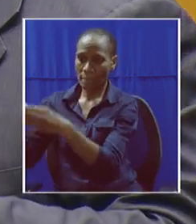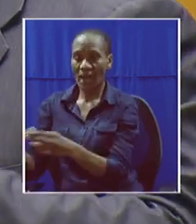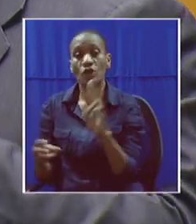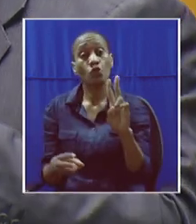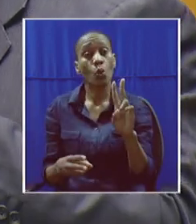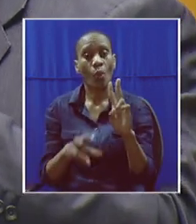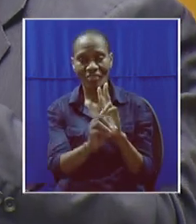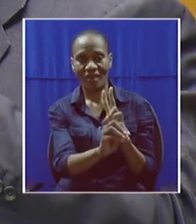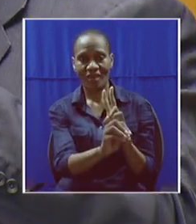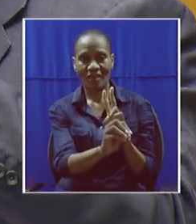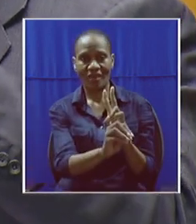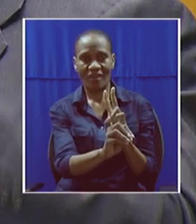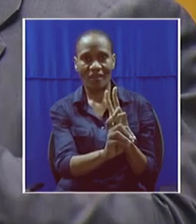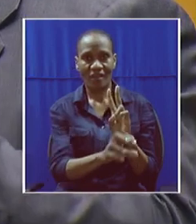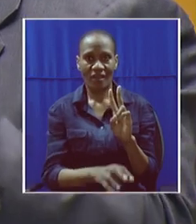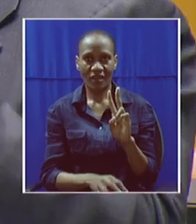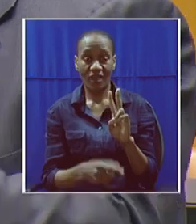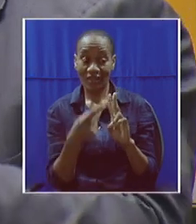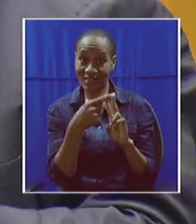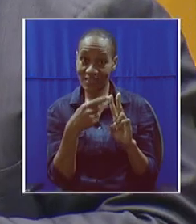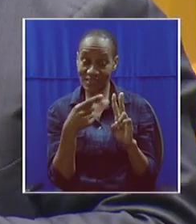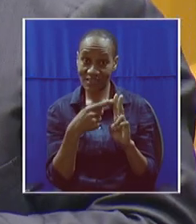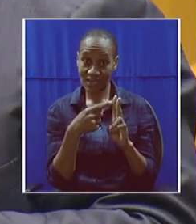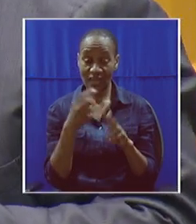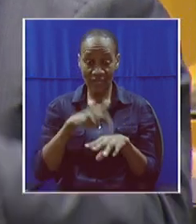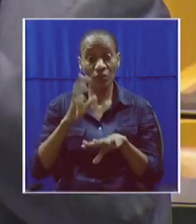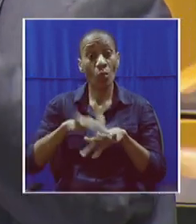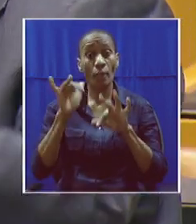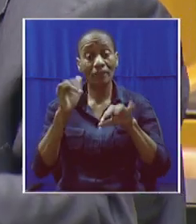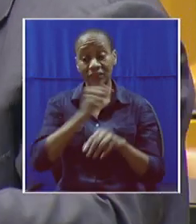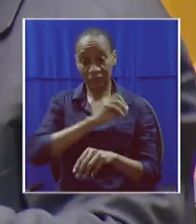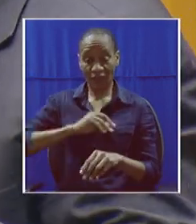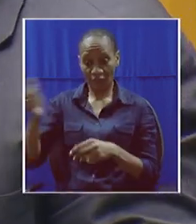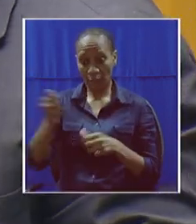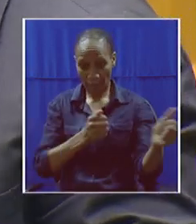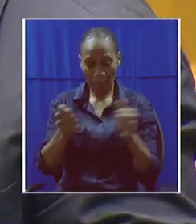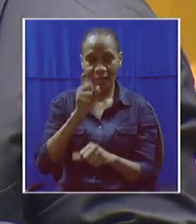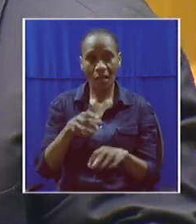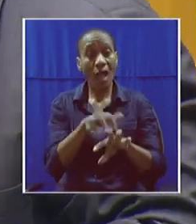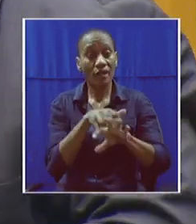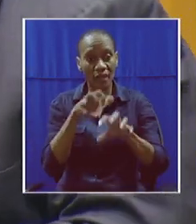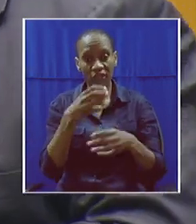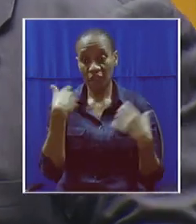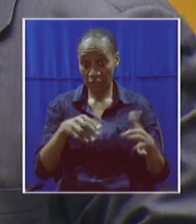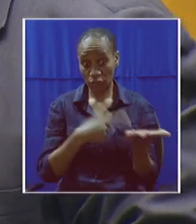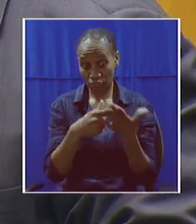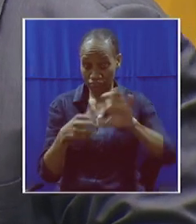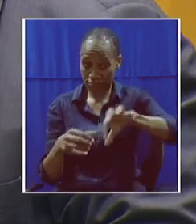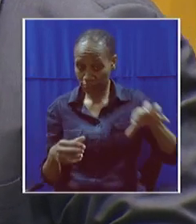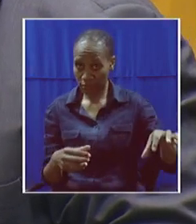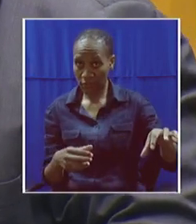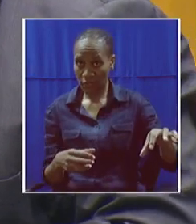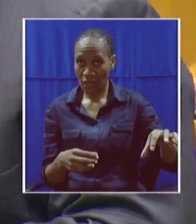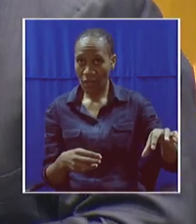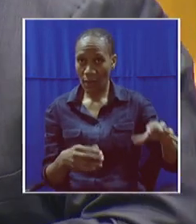be um labor absorptive agriculture which we've just discussed with the